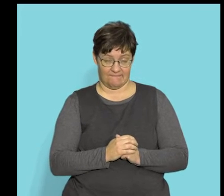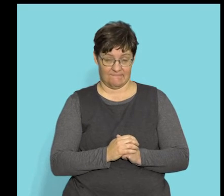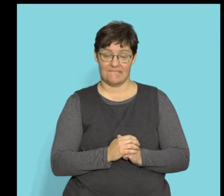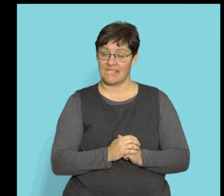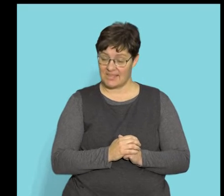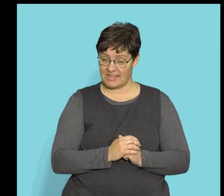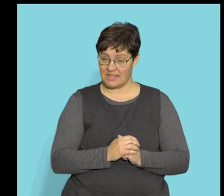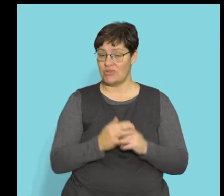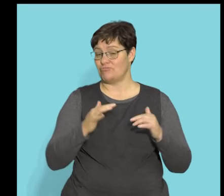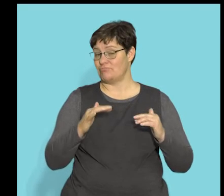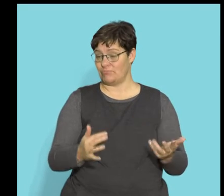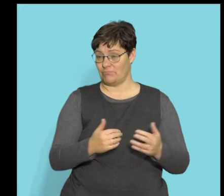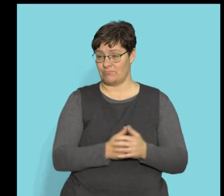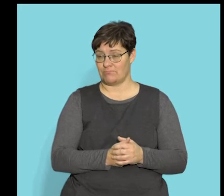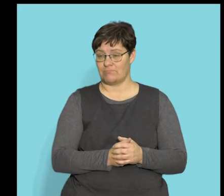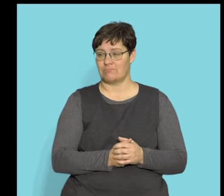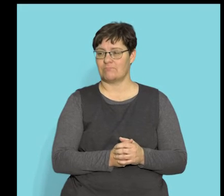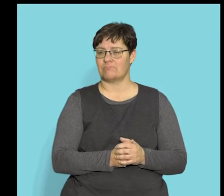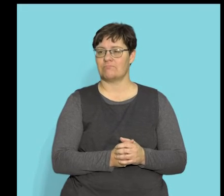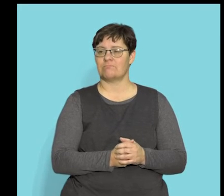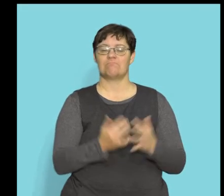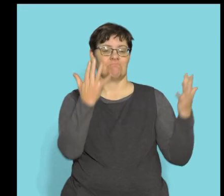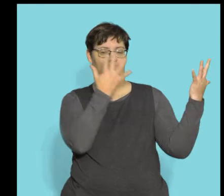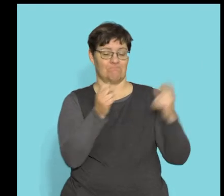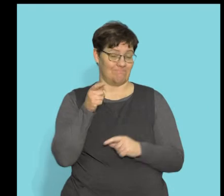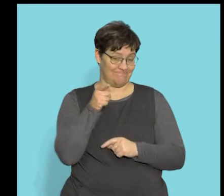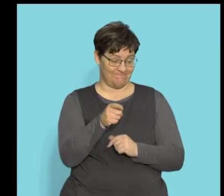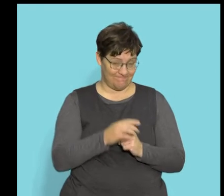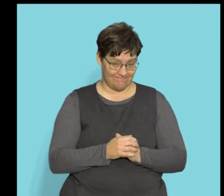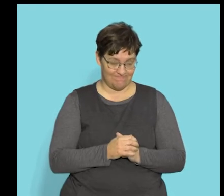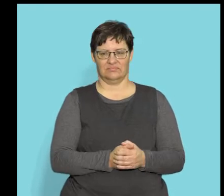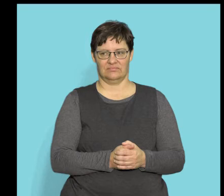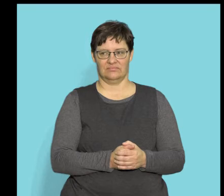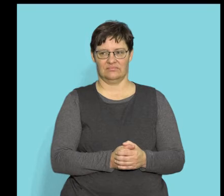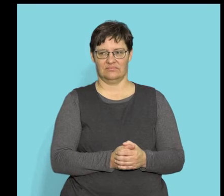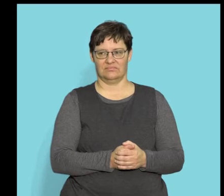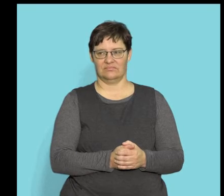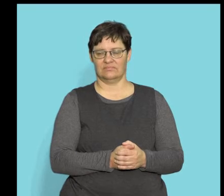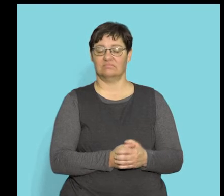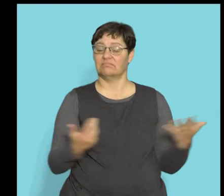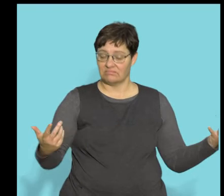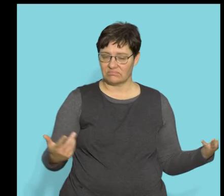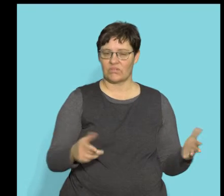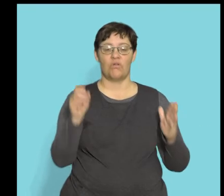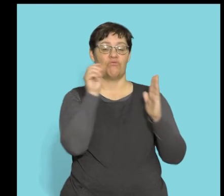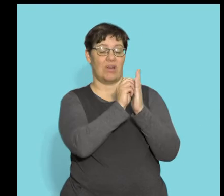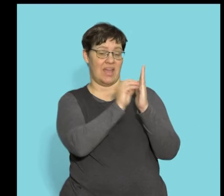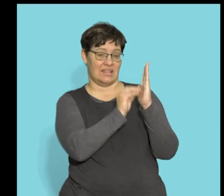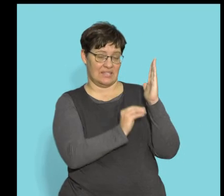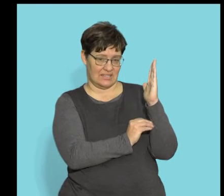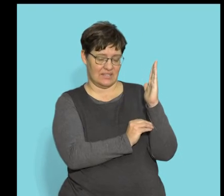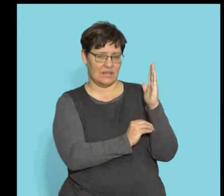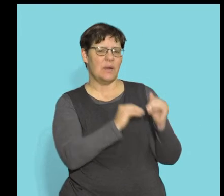height. So let us get going with this calculation. So let us just write